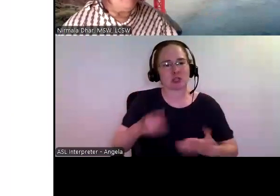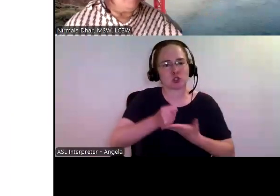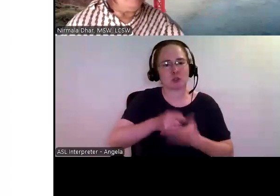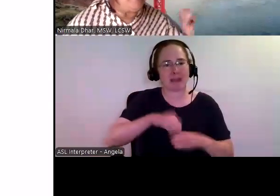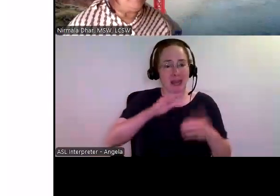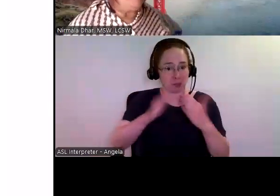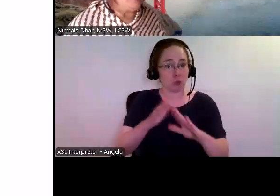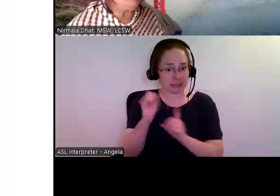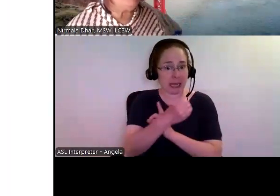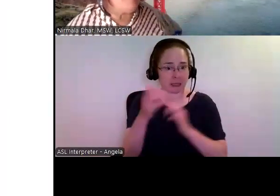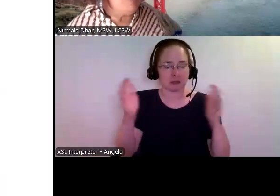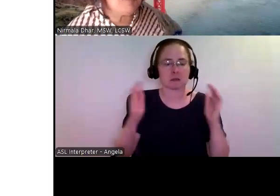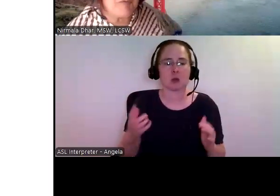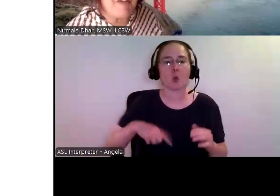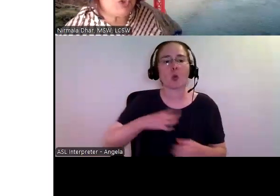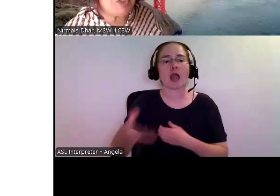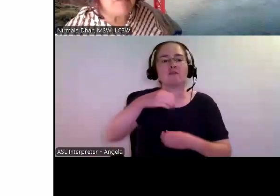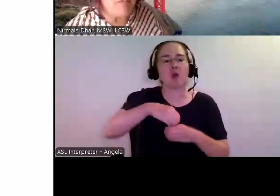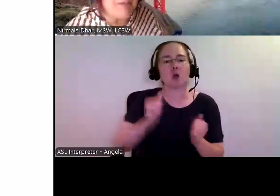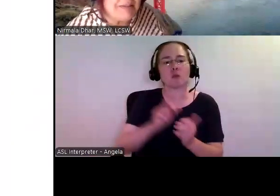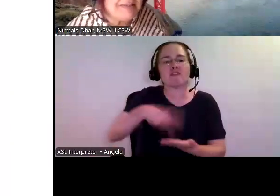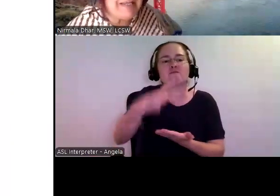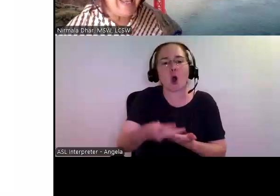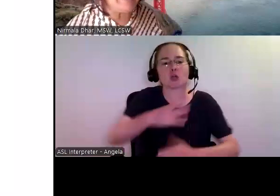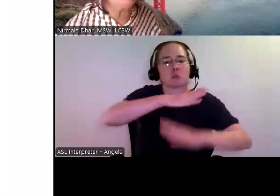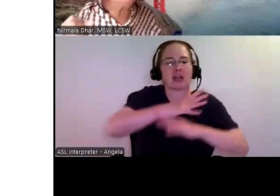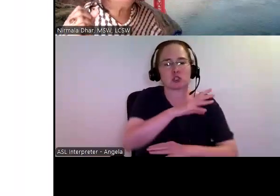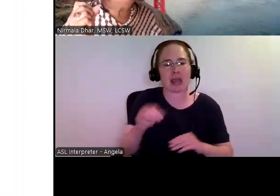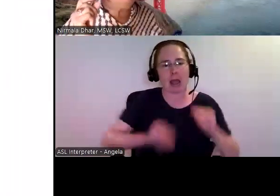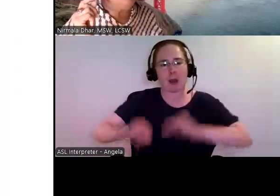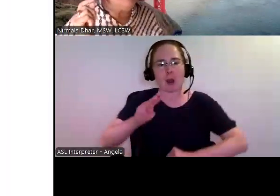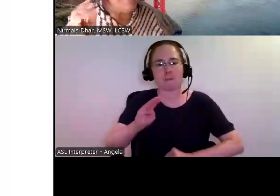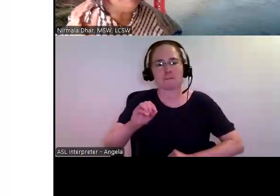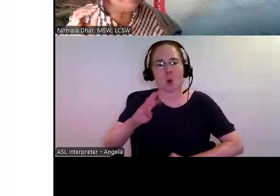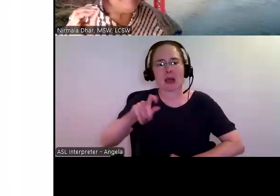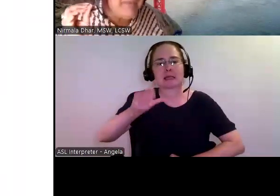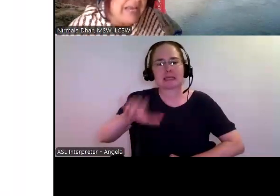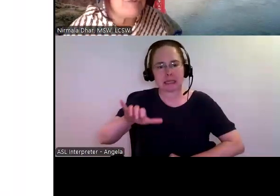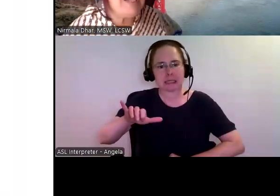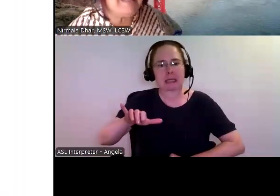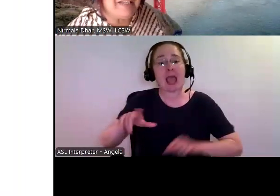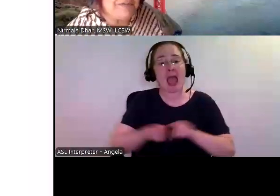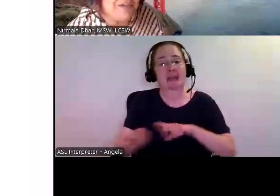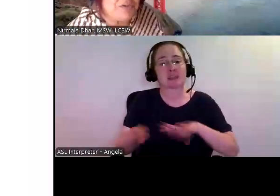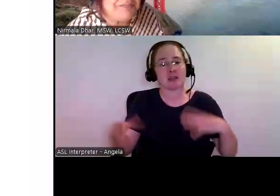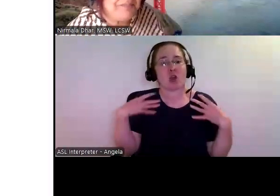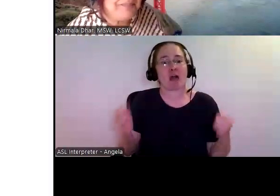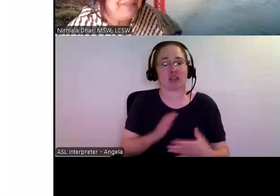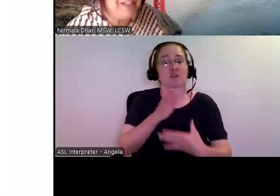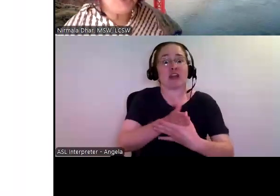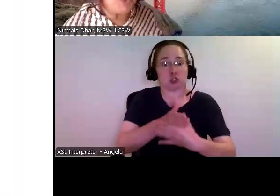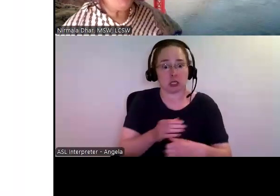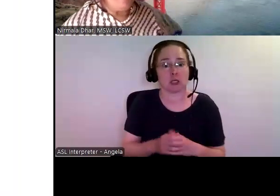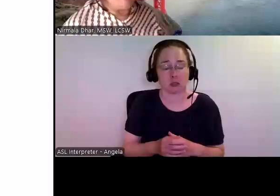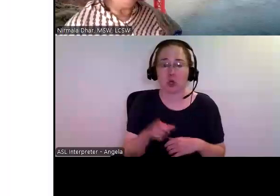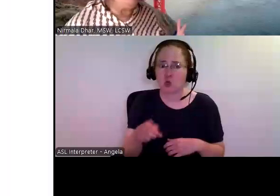are involved with falls prevention and mobility as a behavioral health intervention.